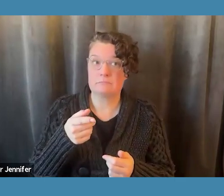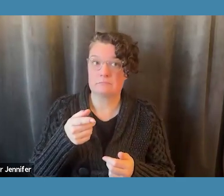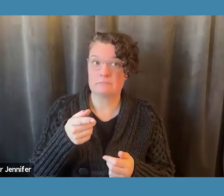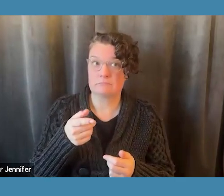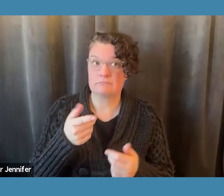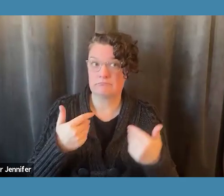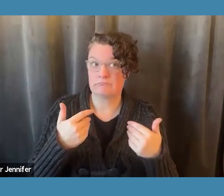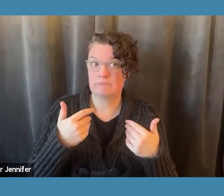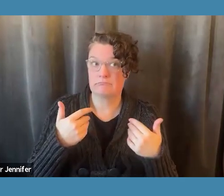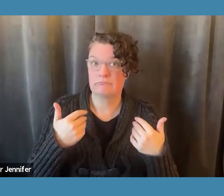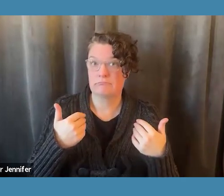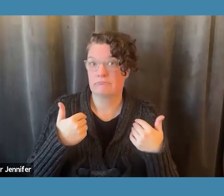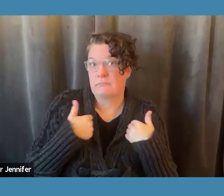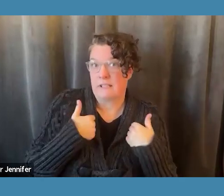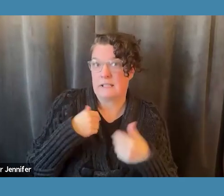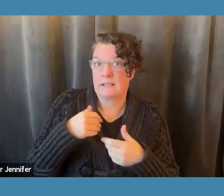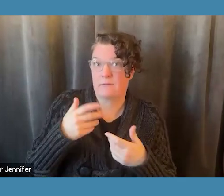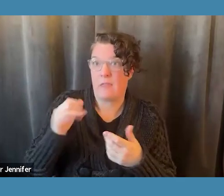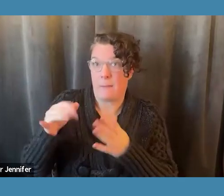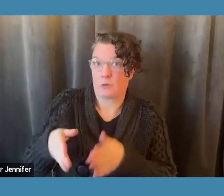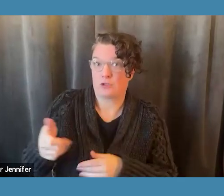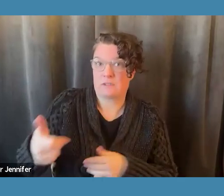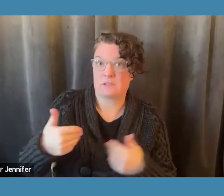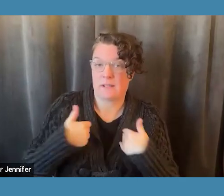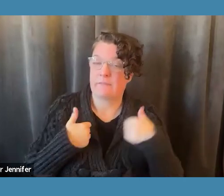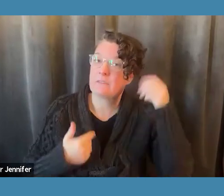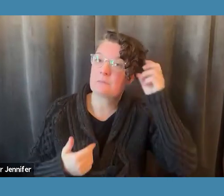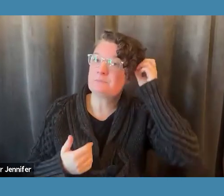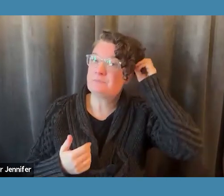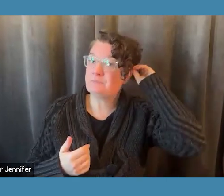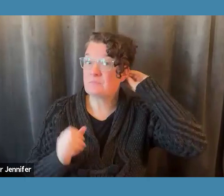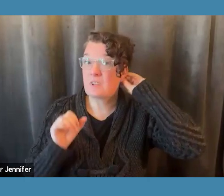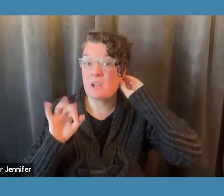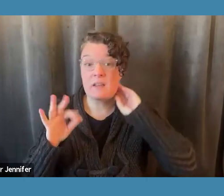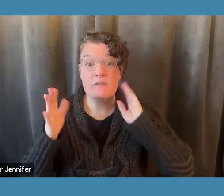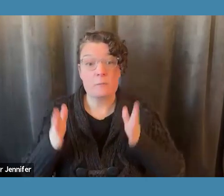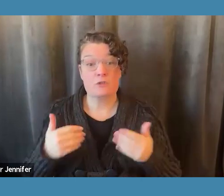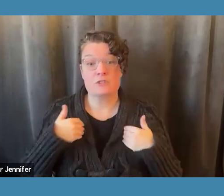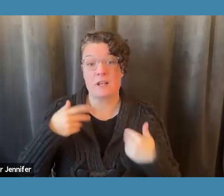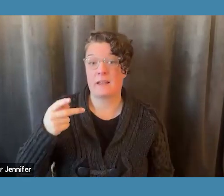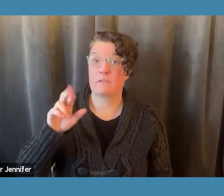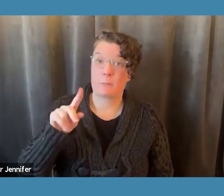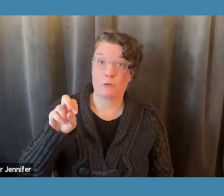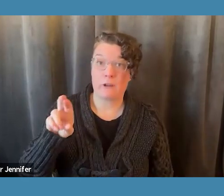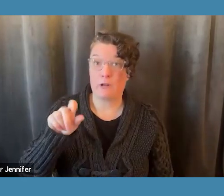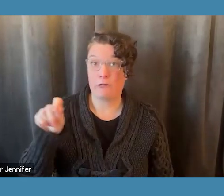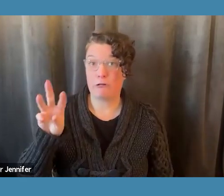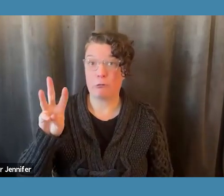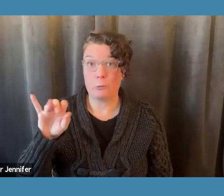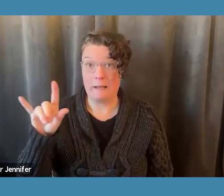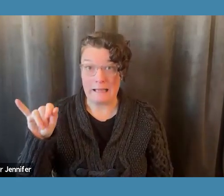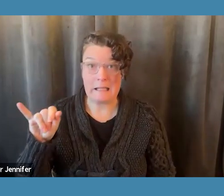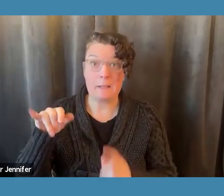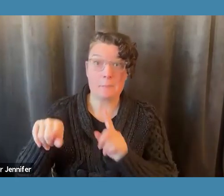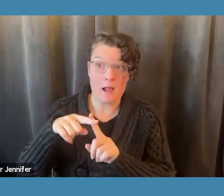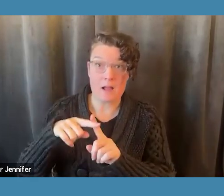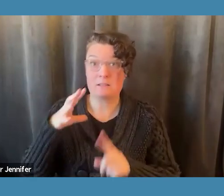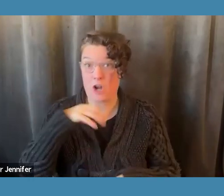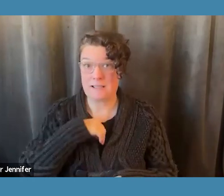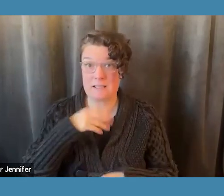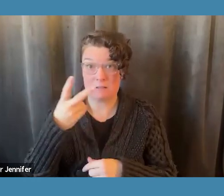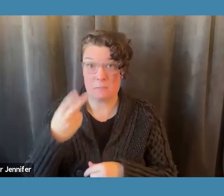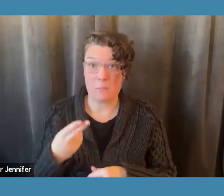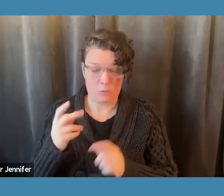that exist with the applicant. So if you have Prader-Willi and you also have autism, you can apply under both.